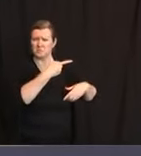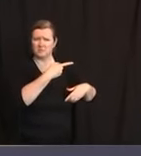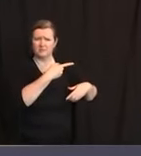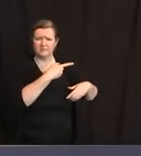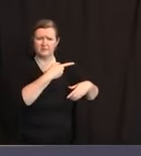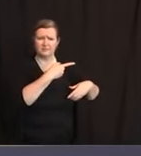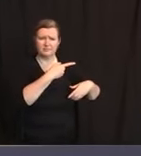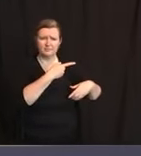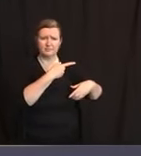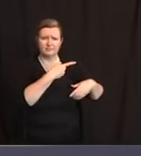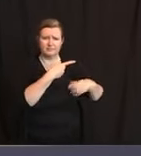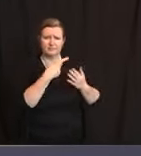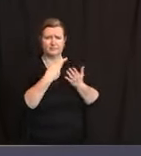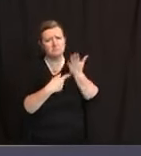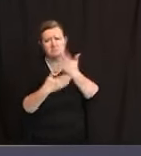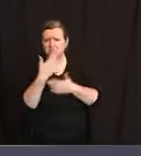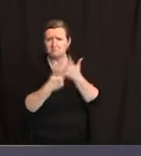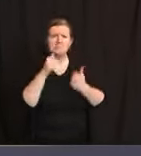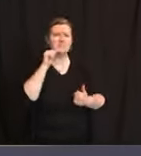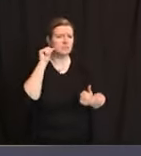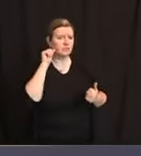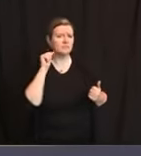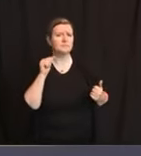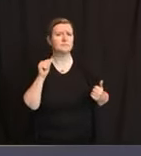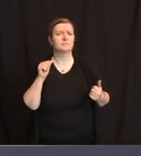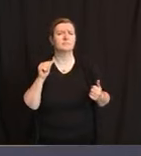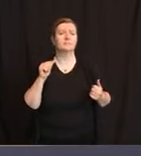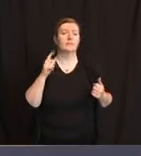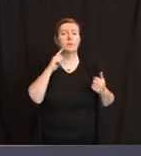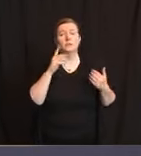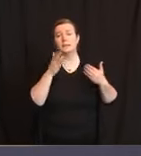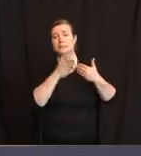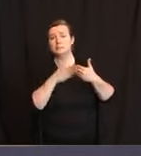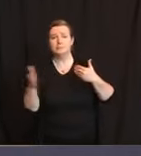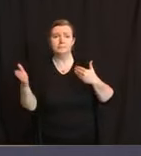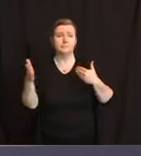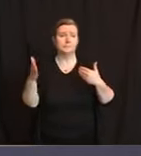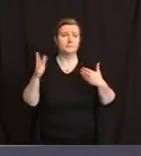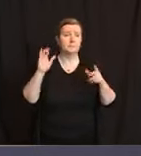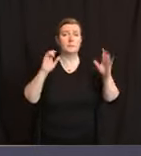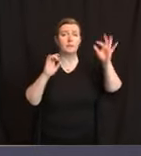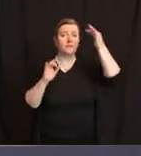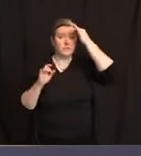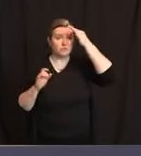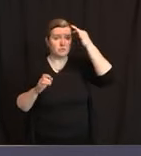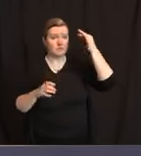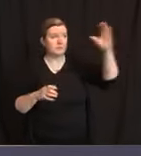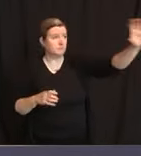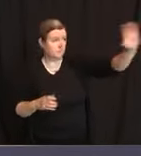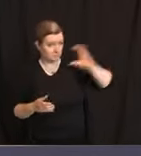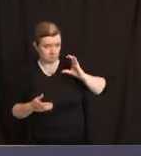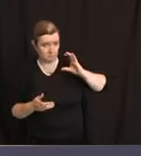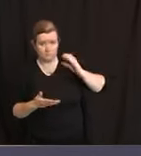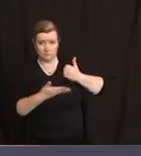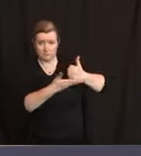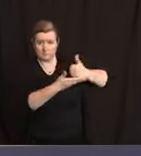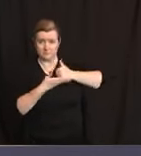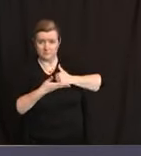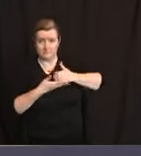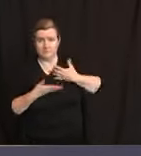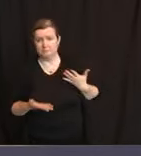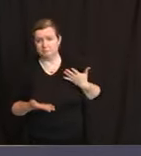But we still need to see where that turns out, where the federal assistance, the direction it is headed.